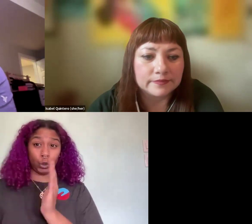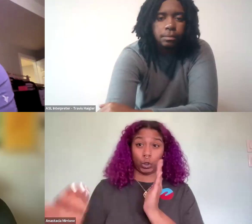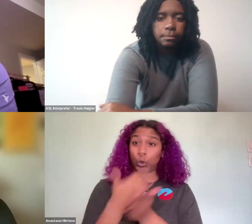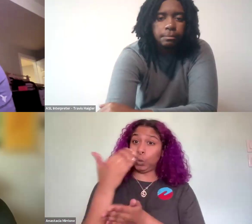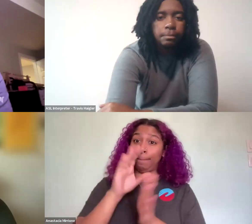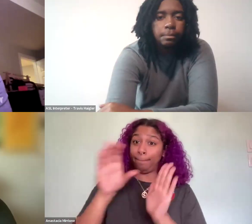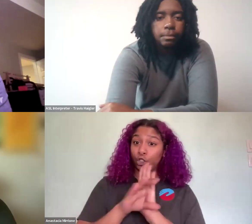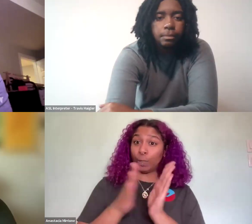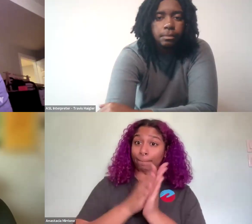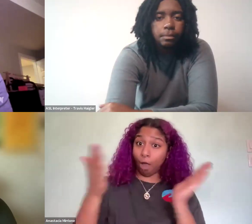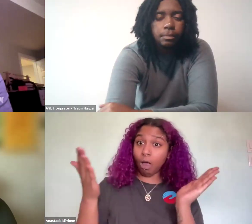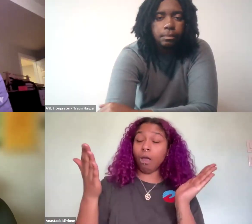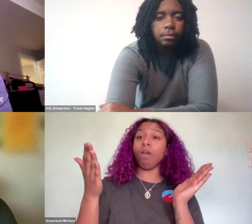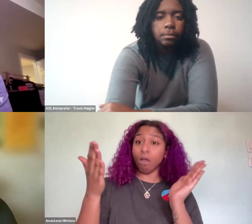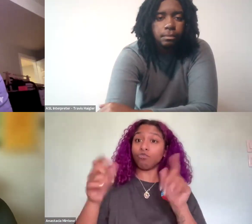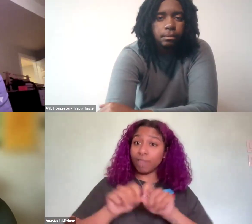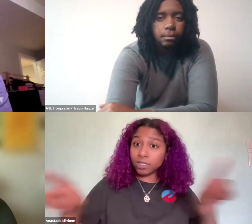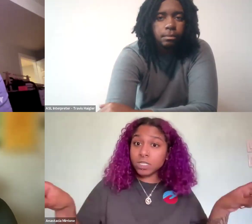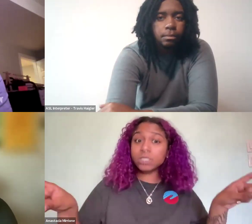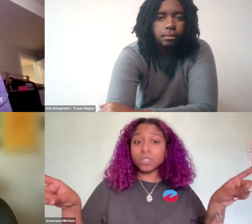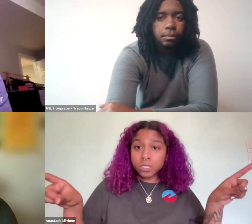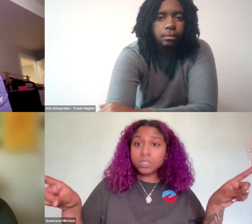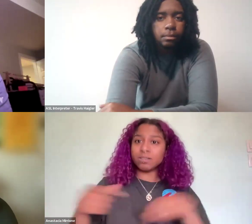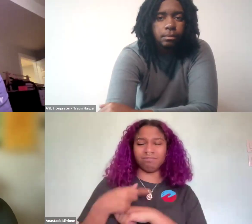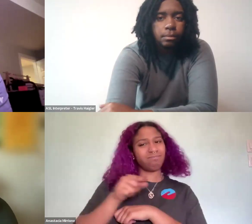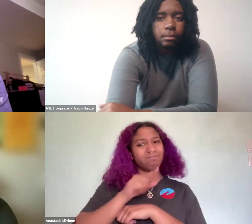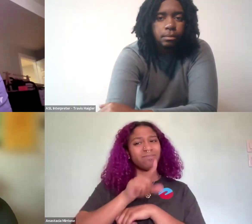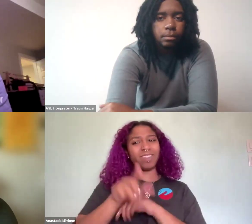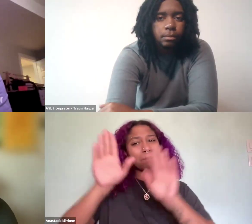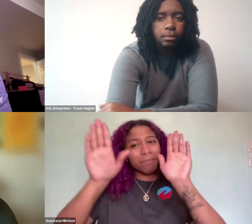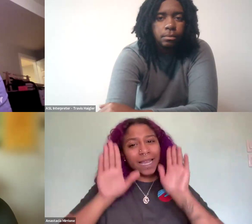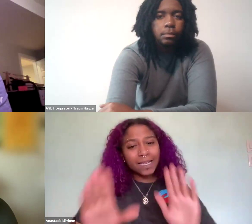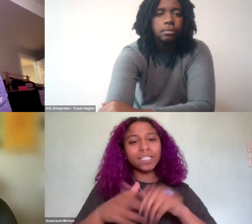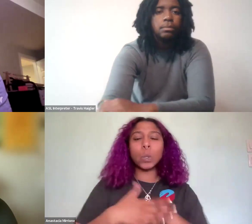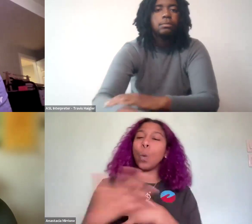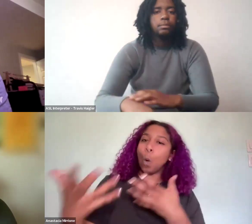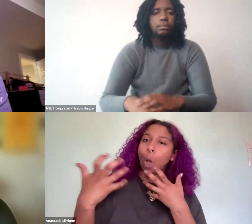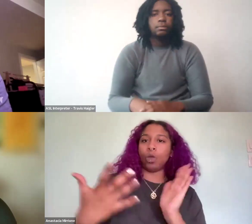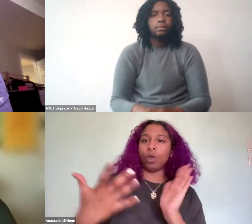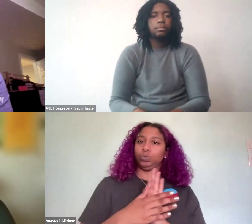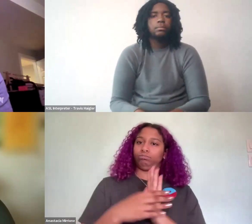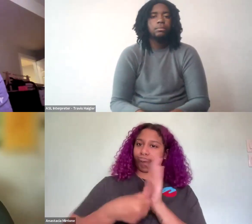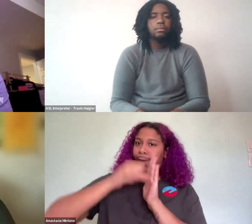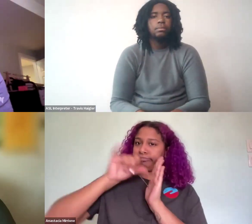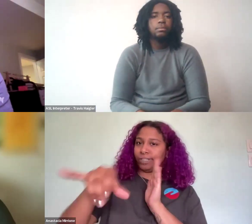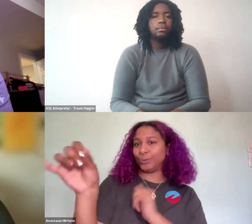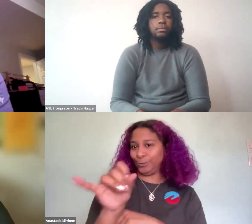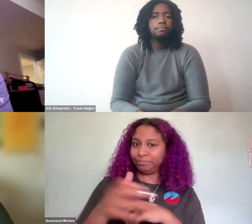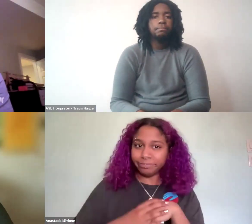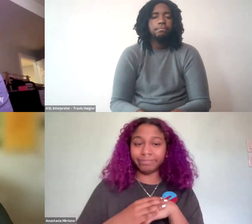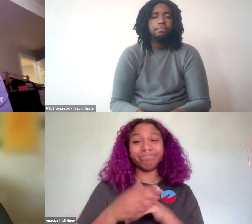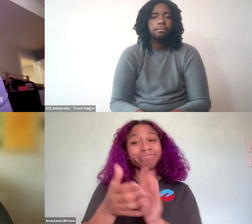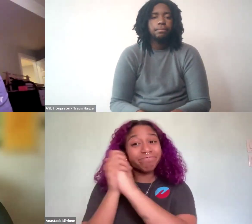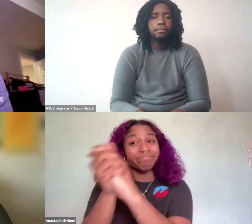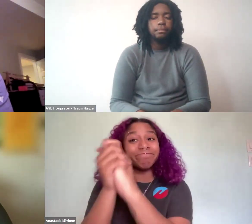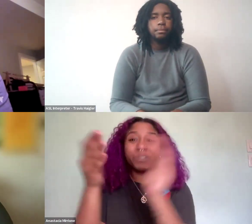Mama's Panza. It's really amazing, so I definitely want to make sure that's on the map. Congrats on that and